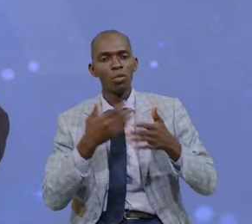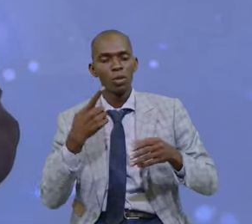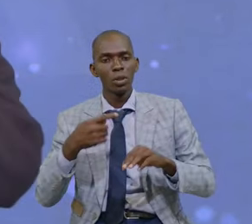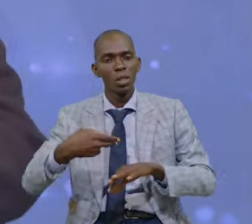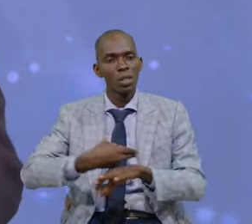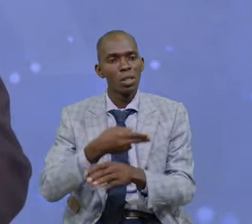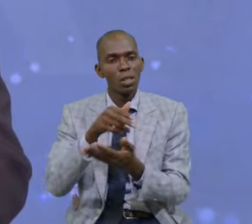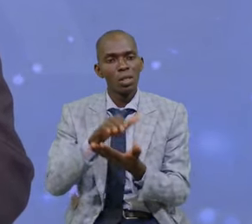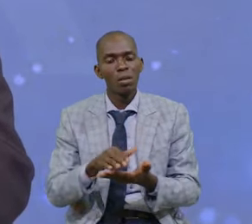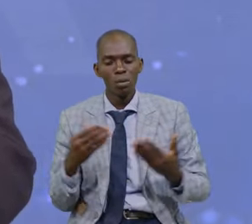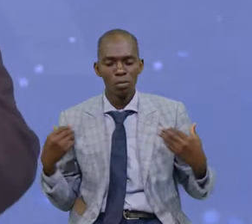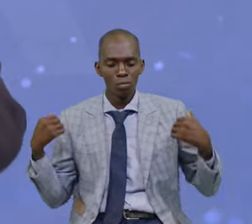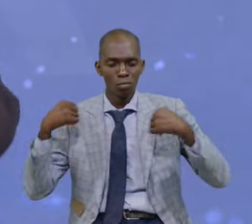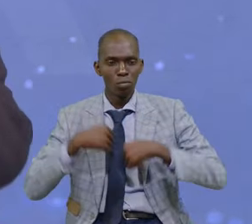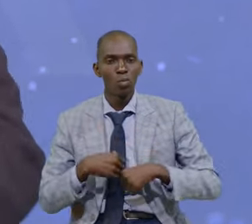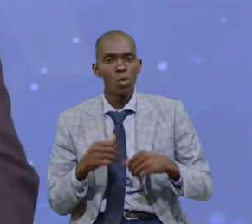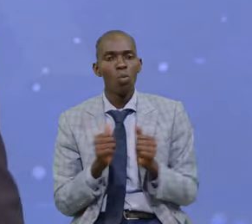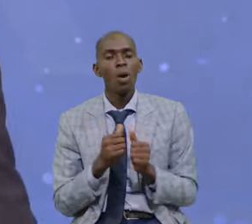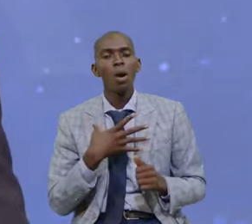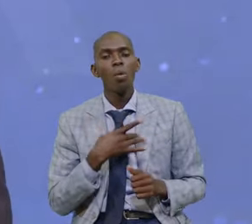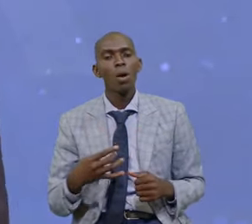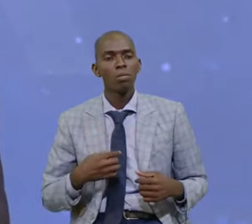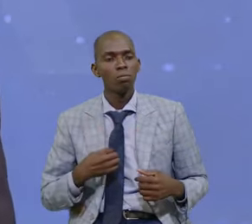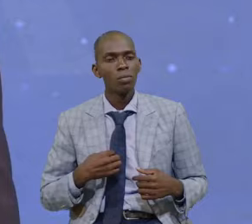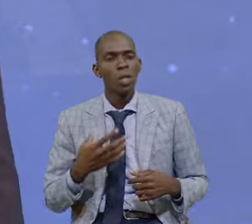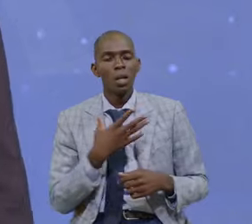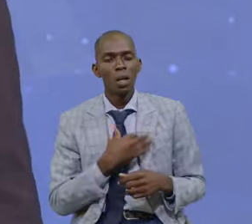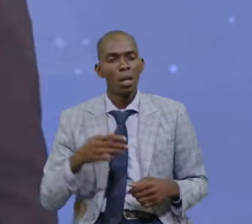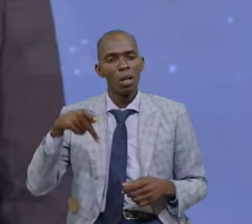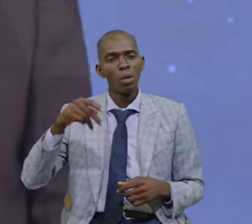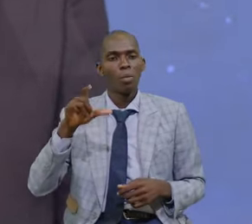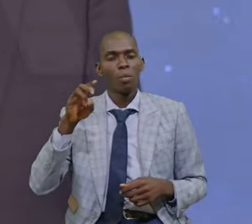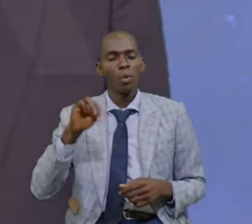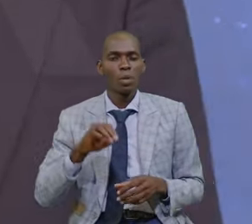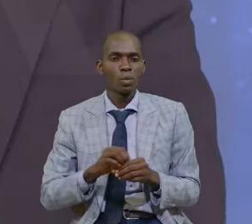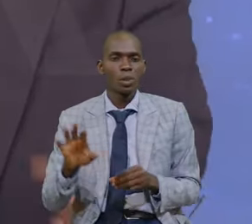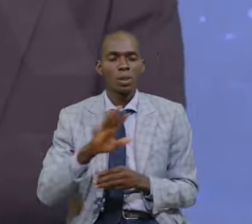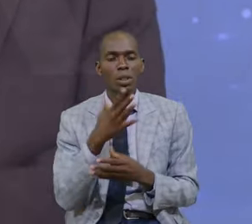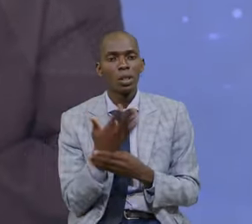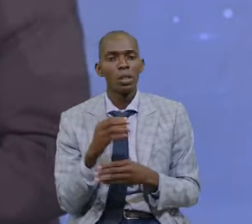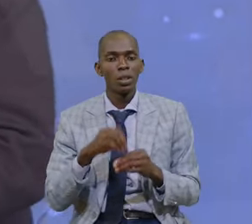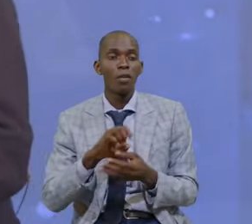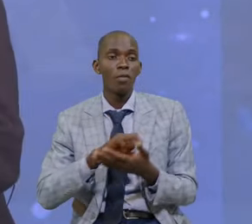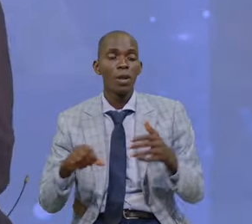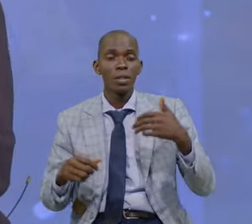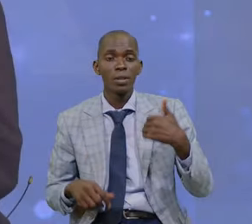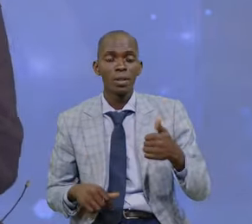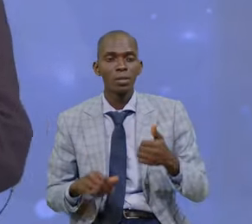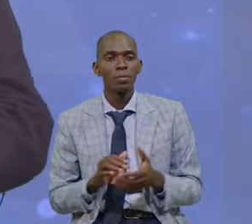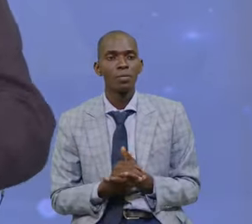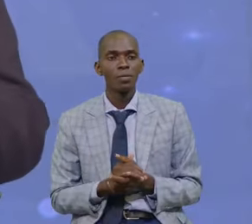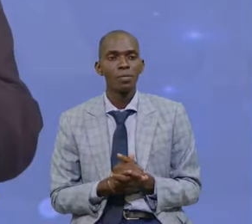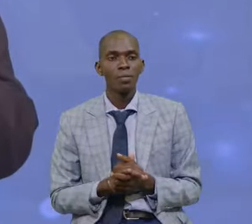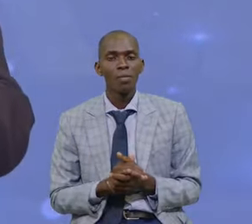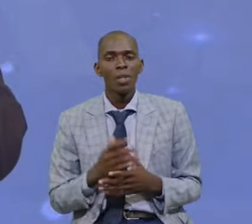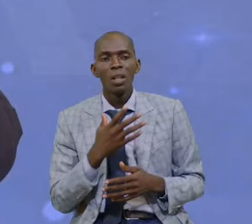clothed with white robes and palms in their hands. Look at verse 10. In verse 10,